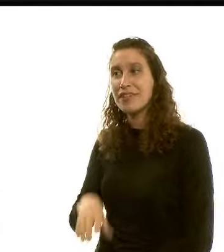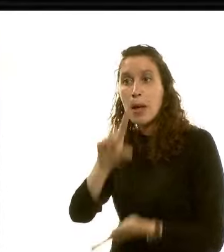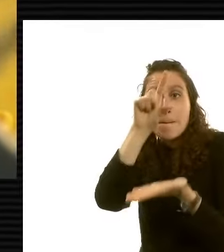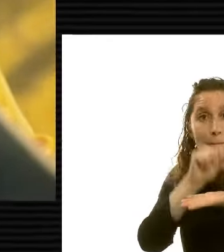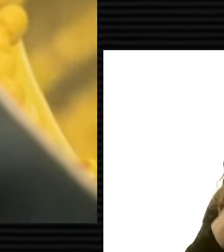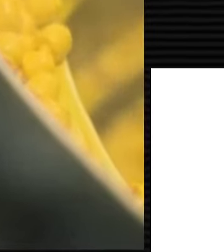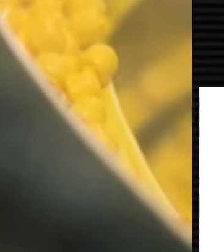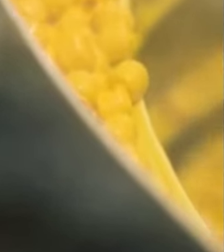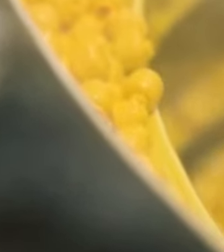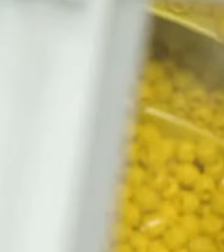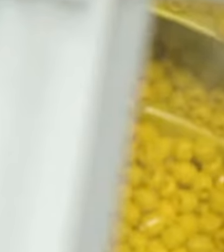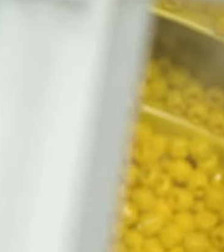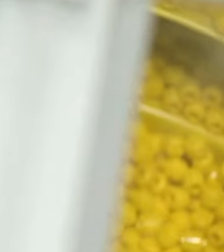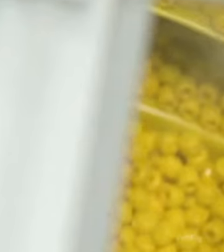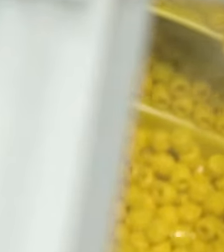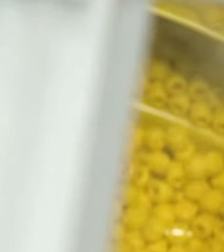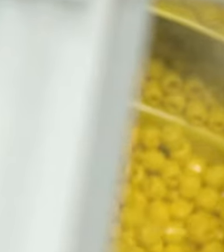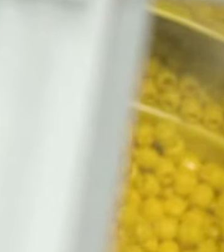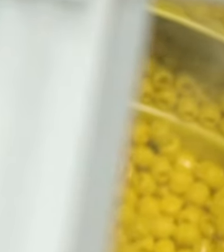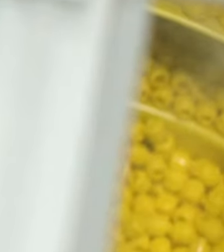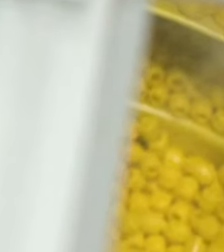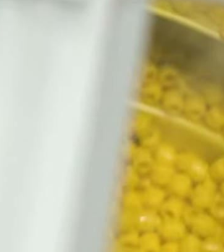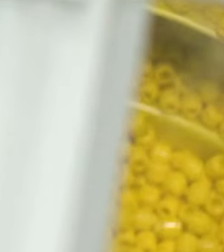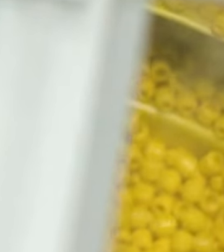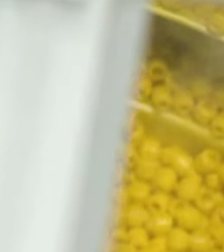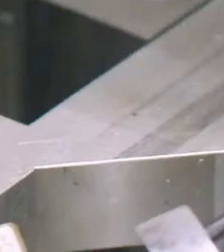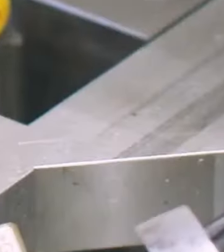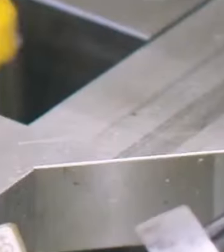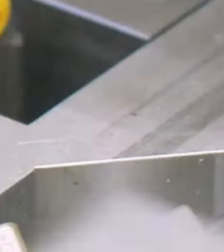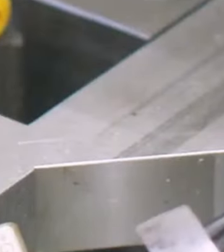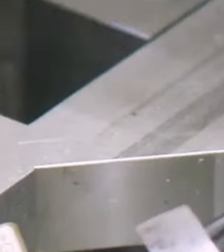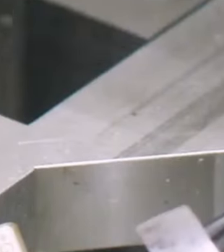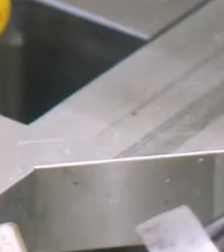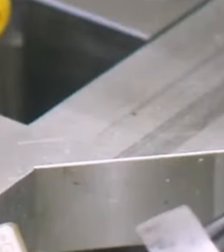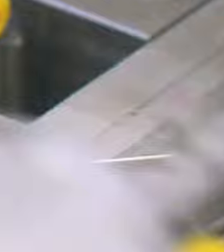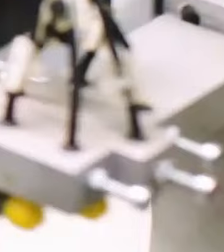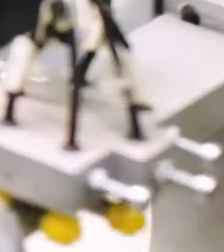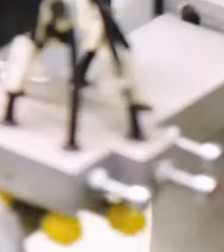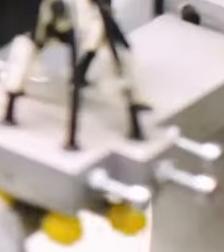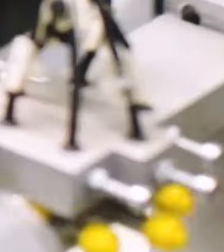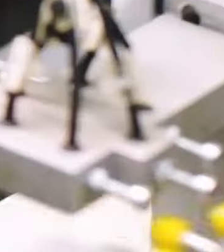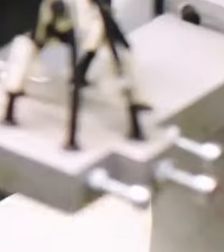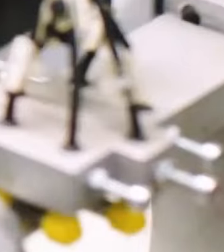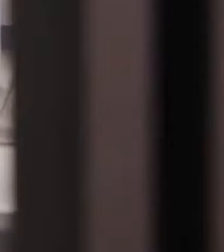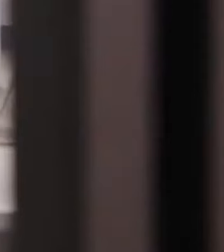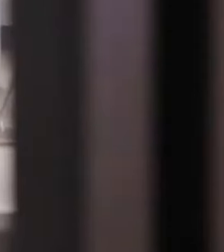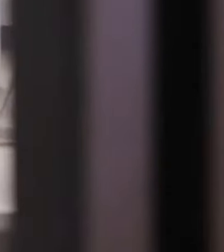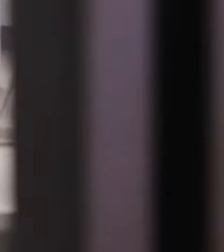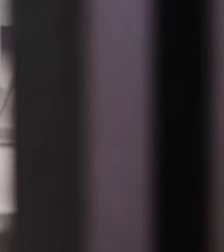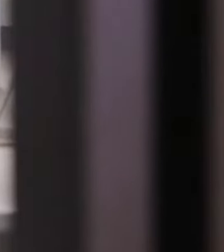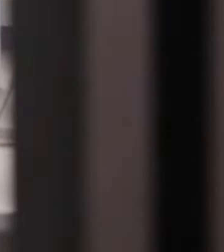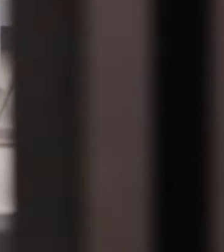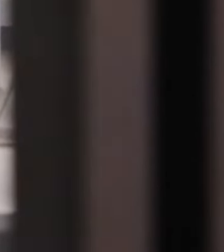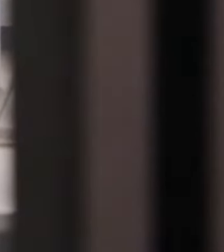they're made. First, a big machine takes thousands of blank minifigure heads and carries them to the printing